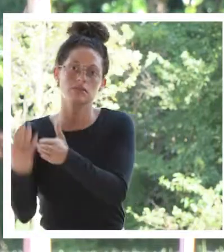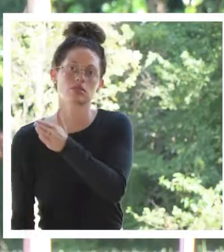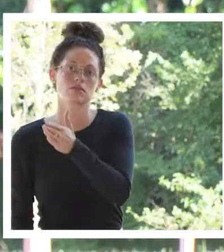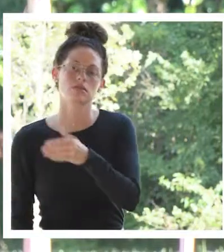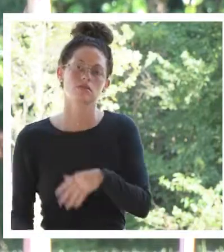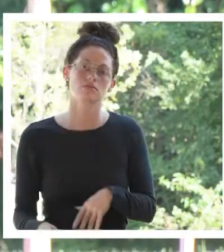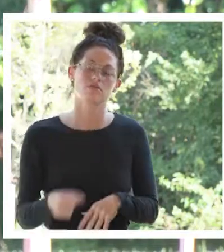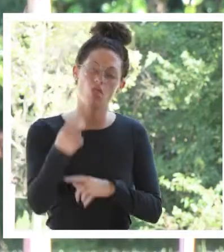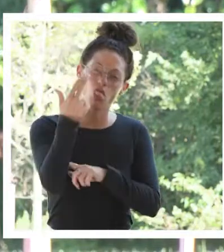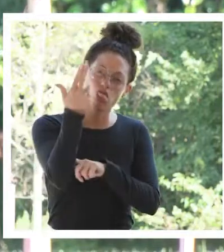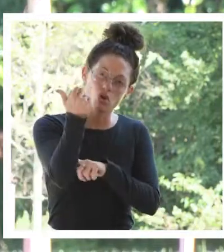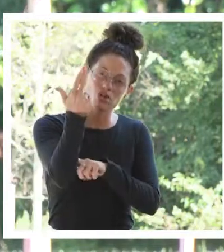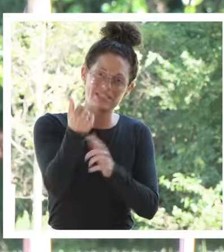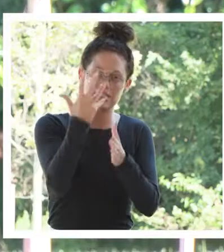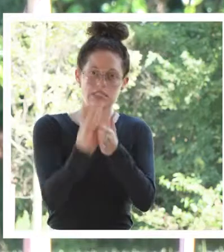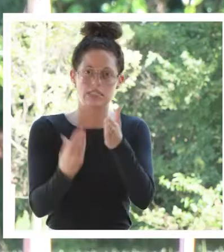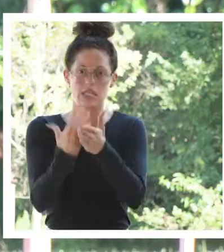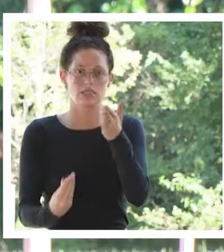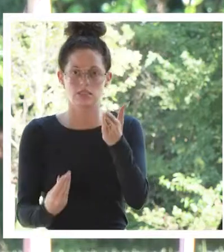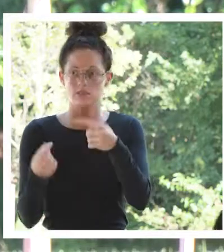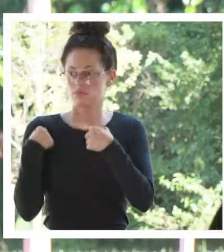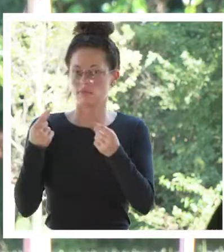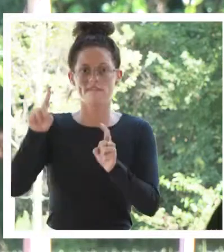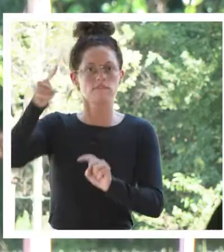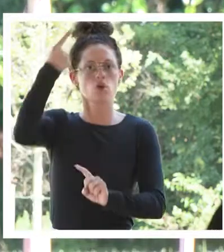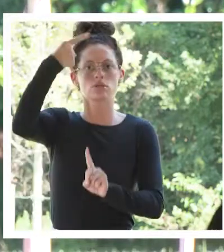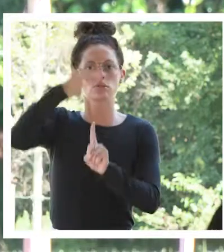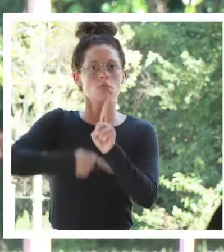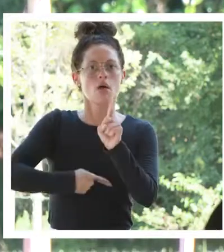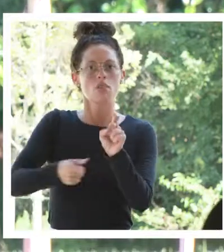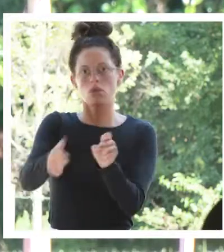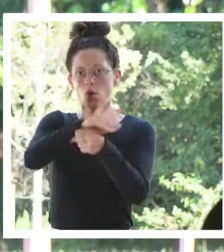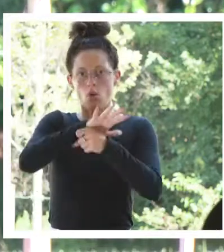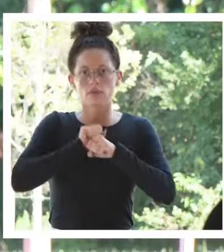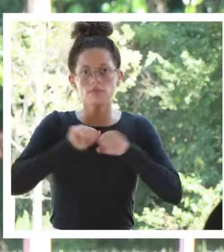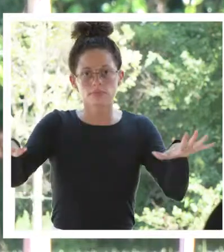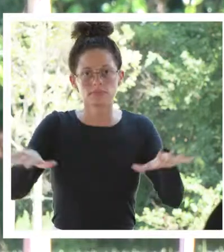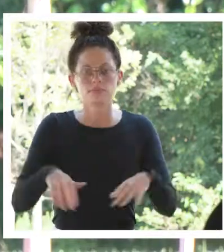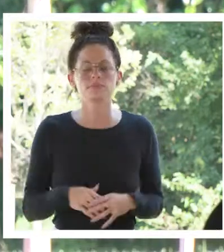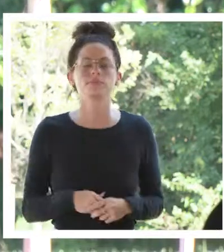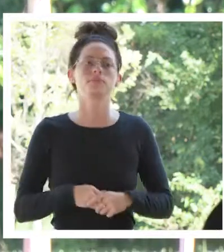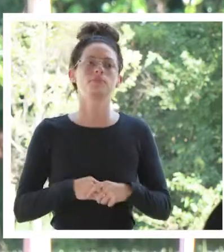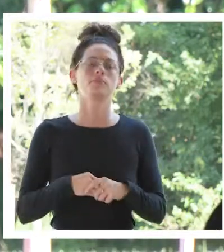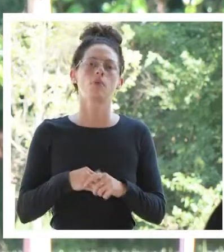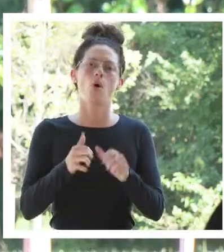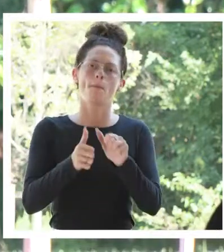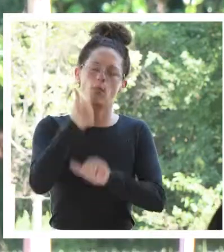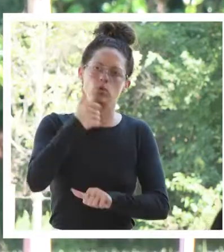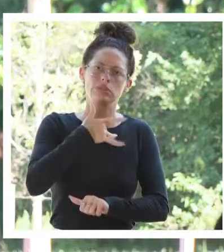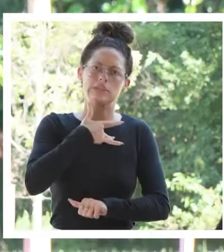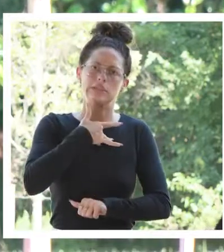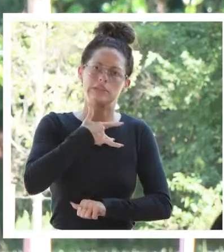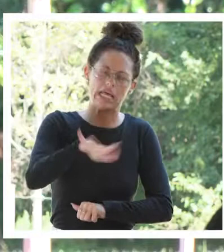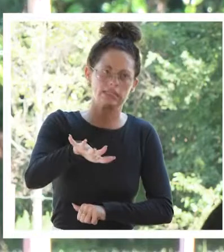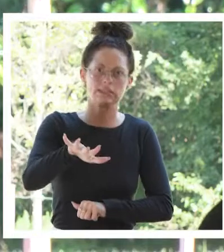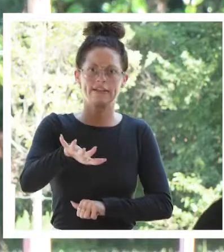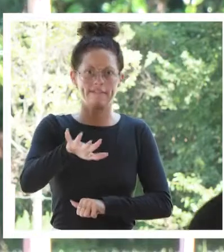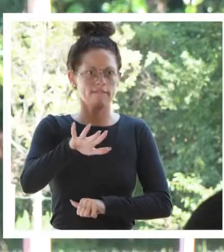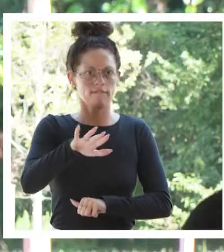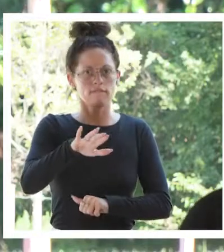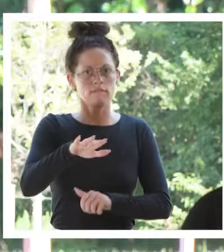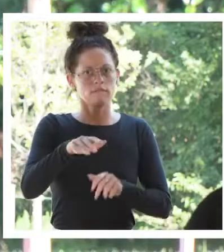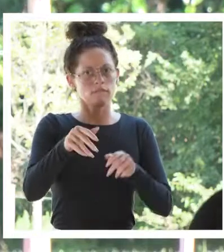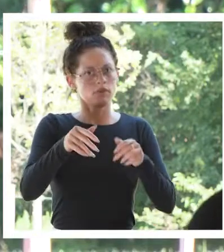fatalities in the first month of COVID arriving in Frederick County. Our most vulnerable citizens during this pandemic have been our most